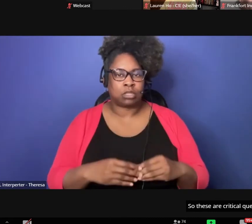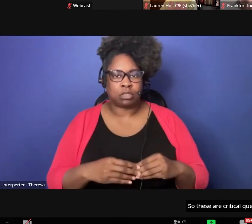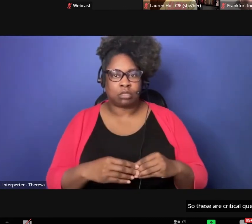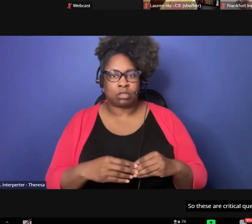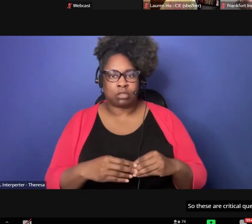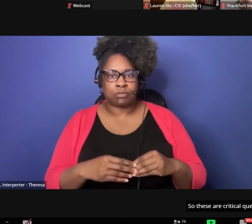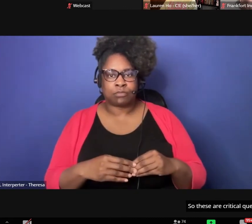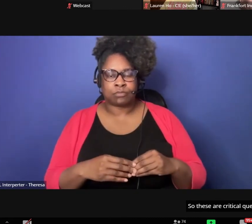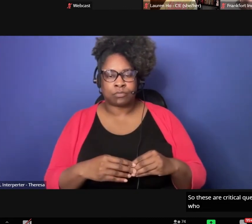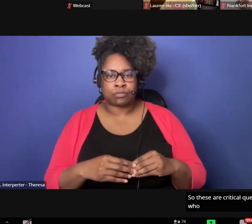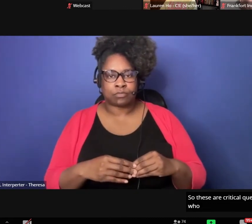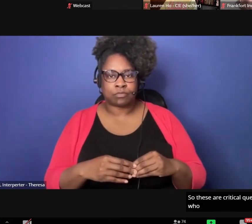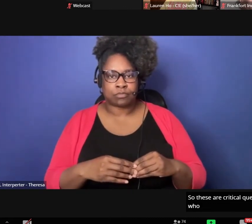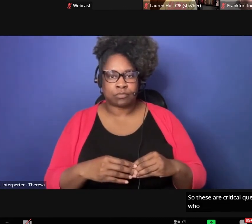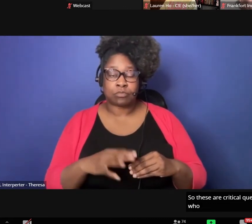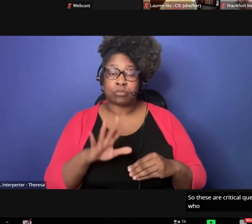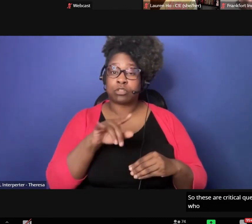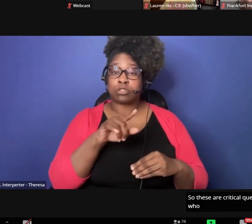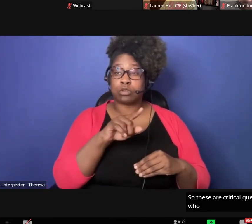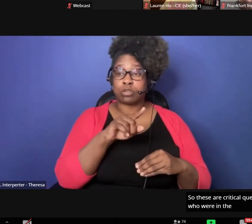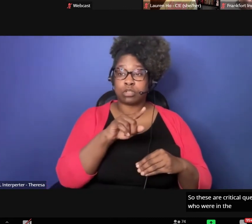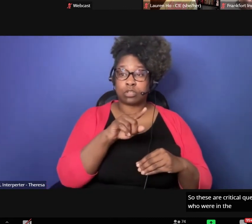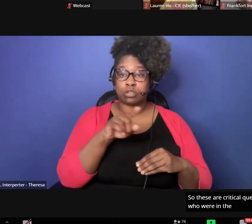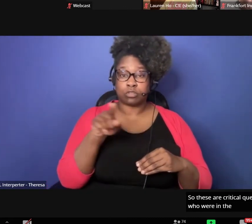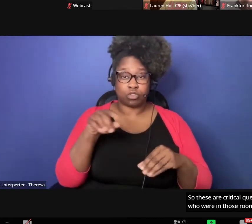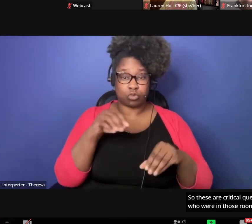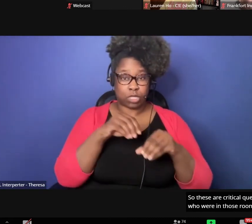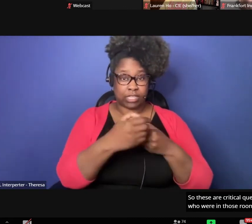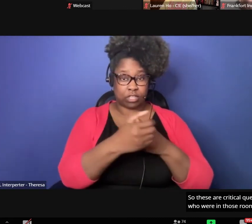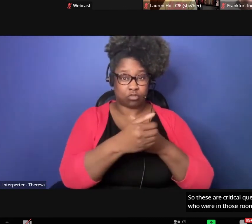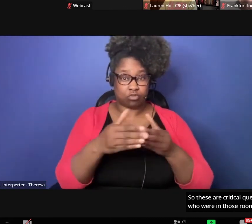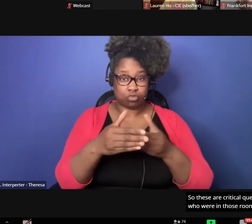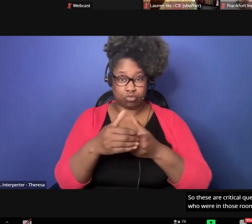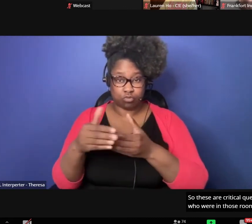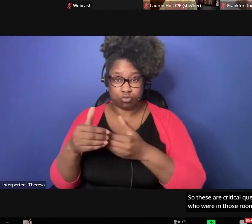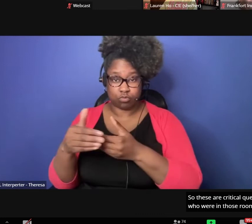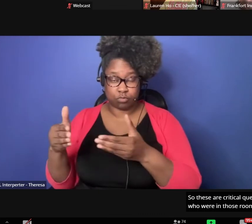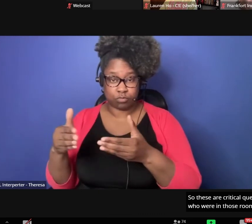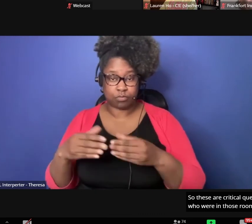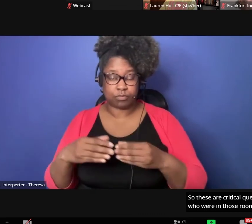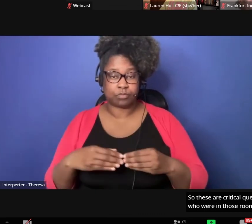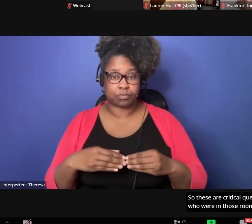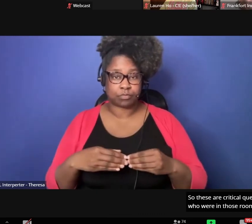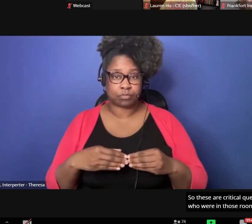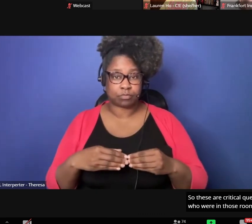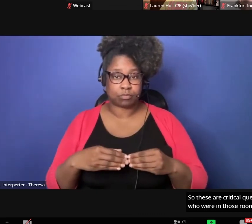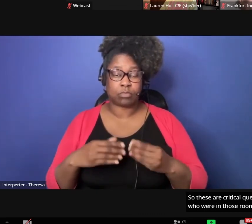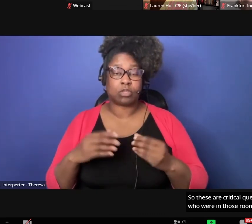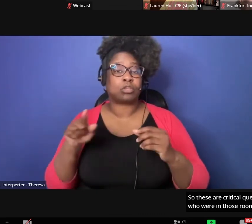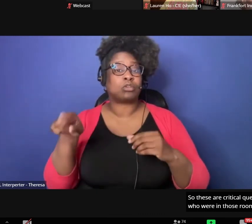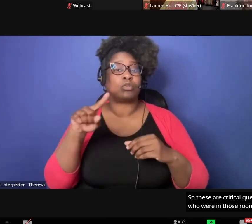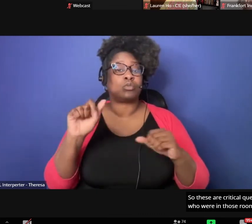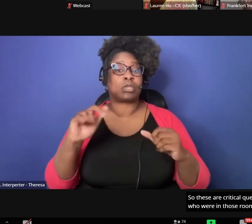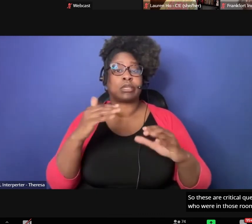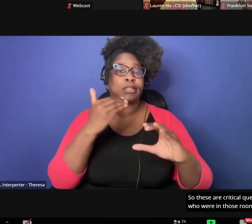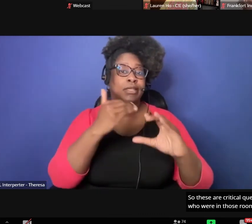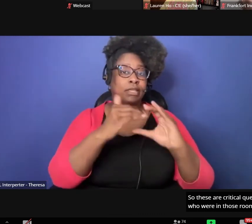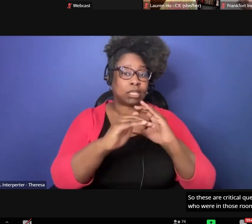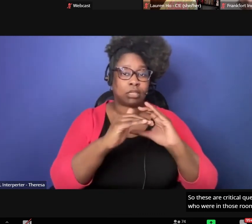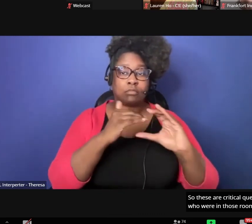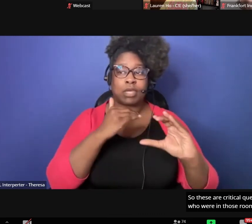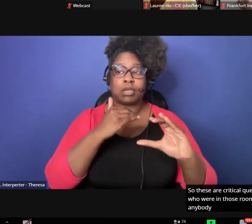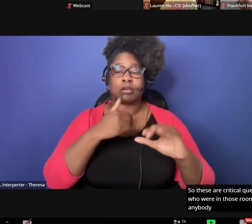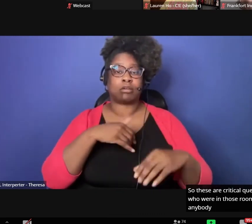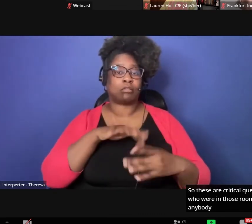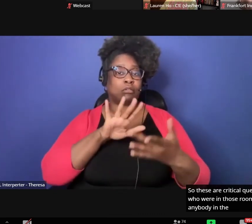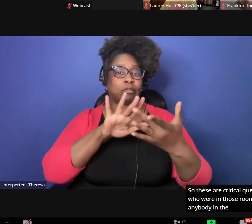folks who were in those rooms to email or contact anybody